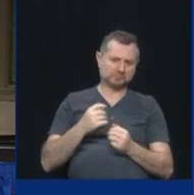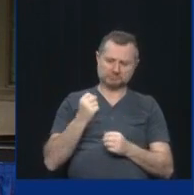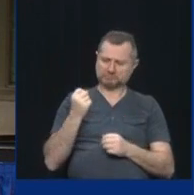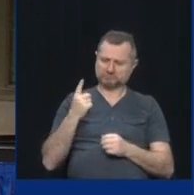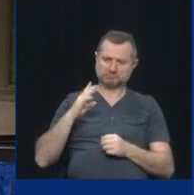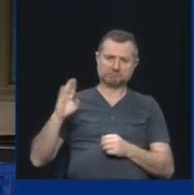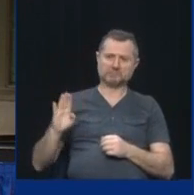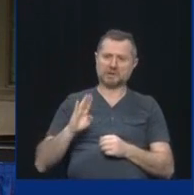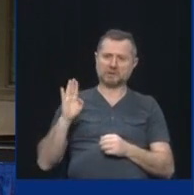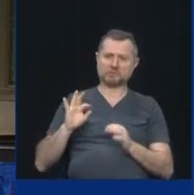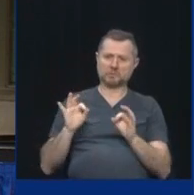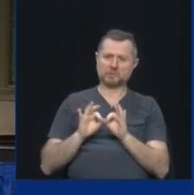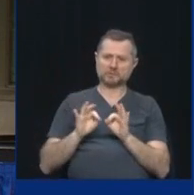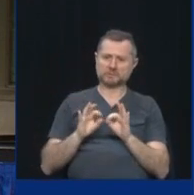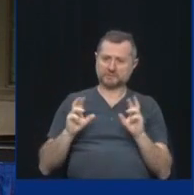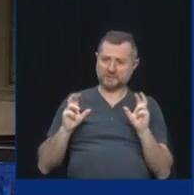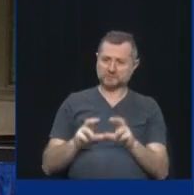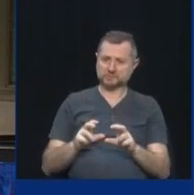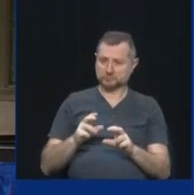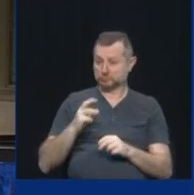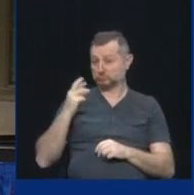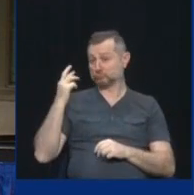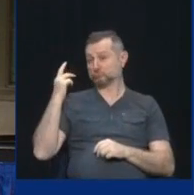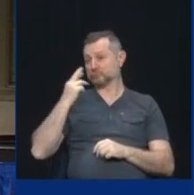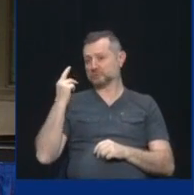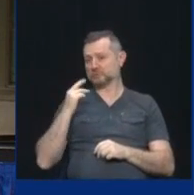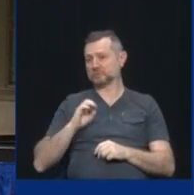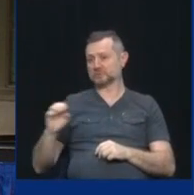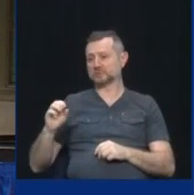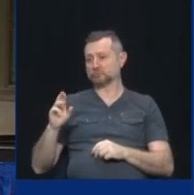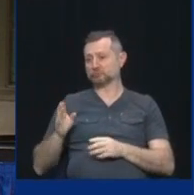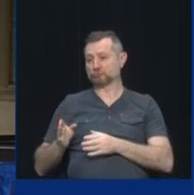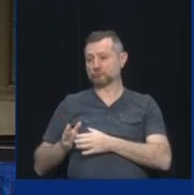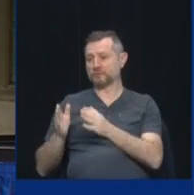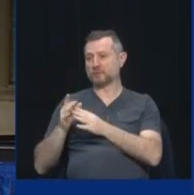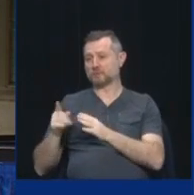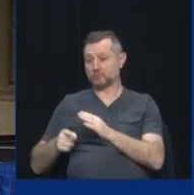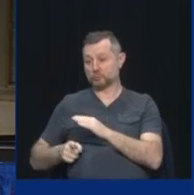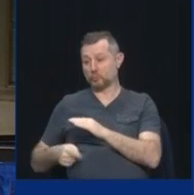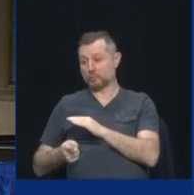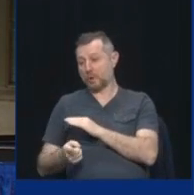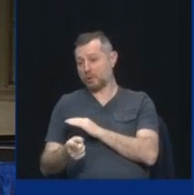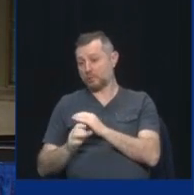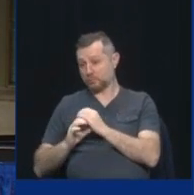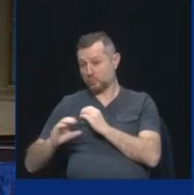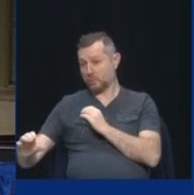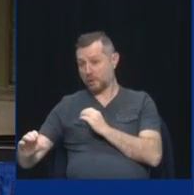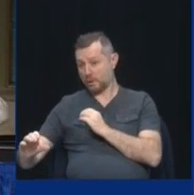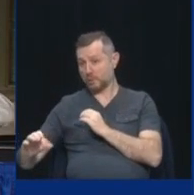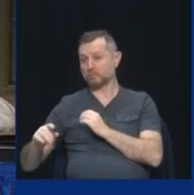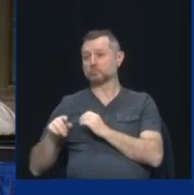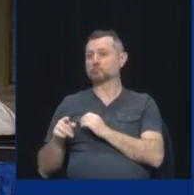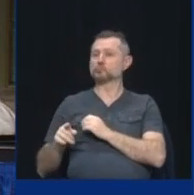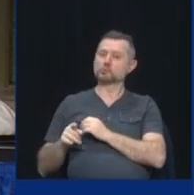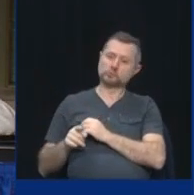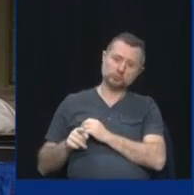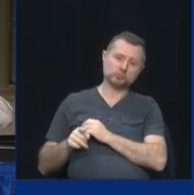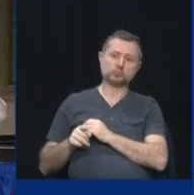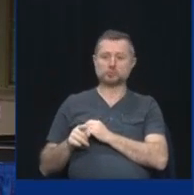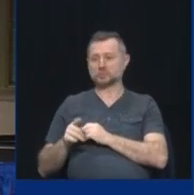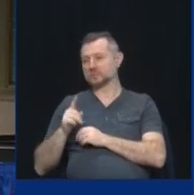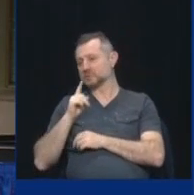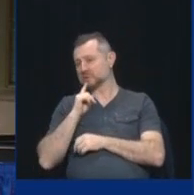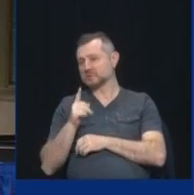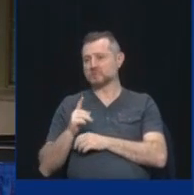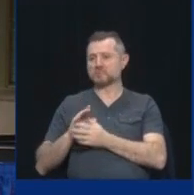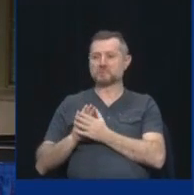it opens, because of the East River Tunnel situation, that this will actually be a spare, a backup for a number of